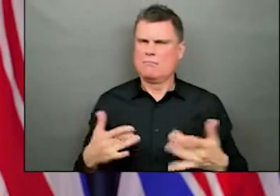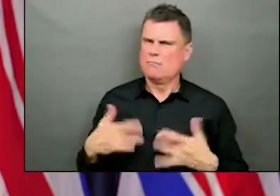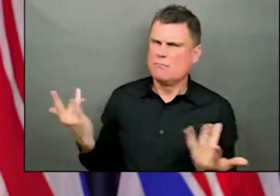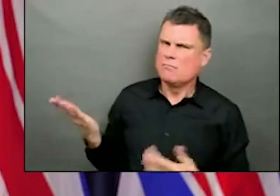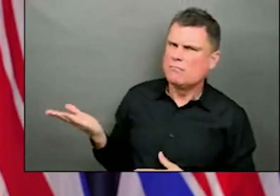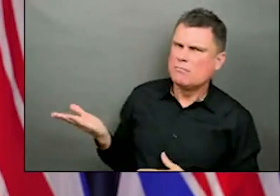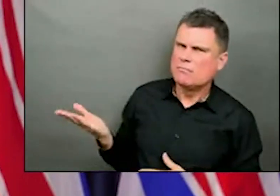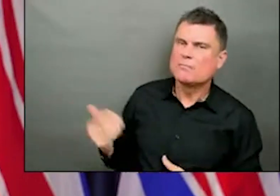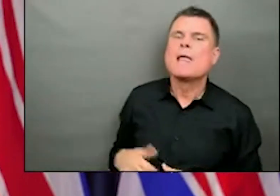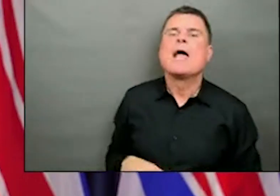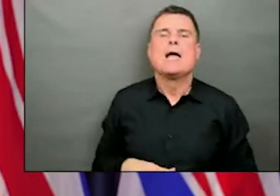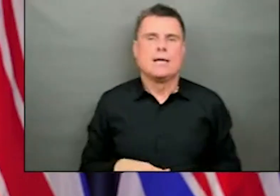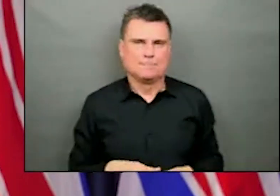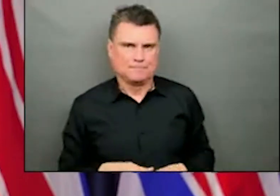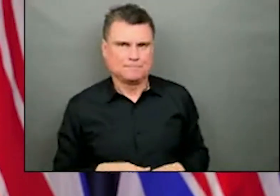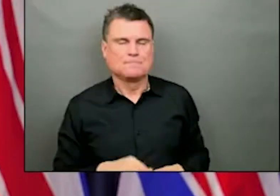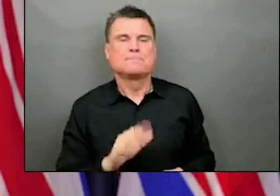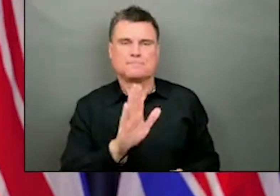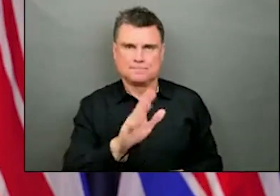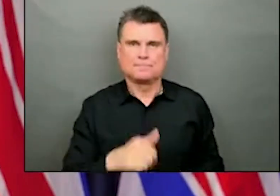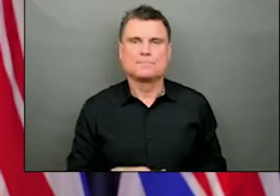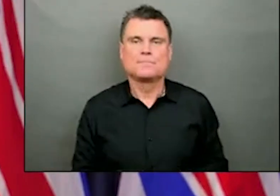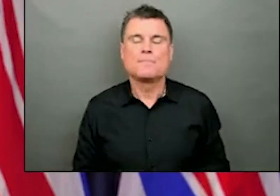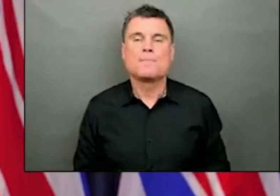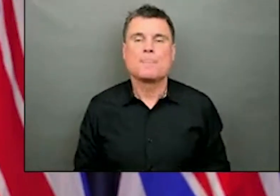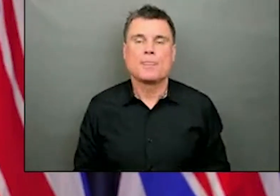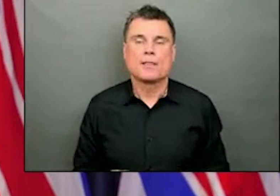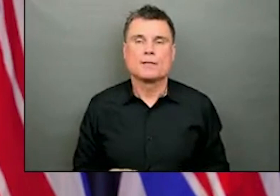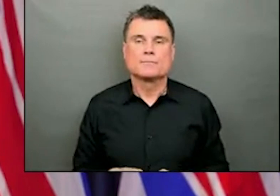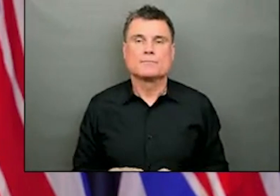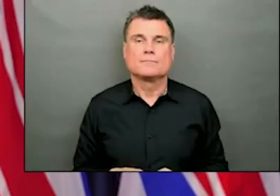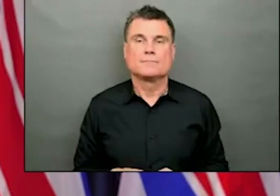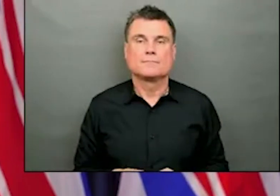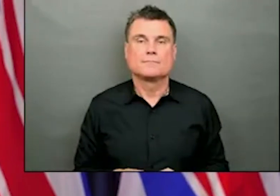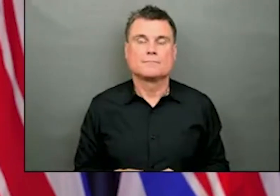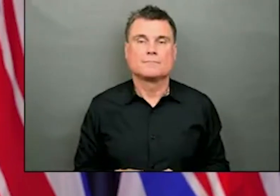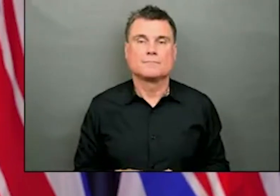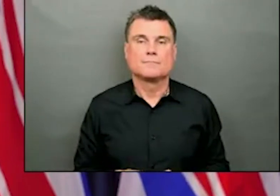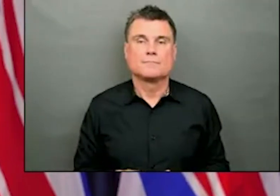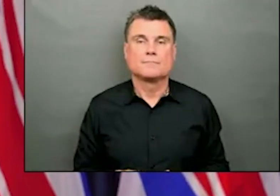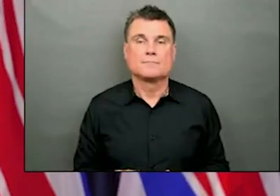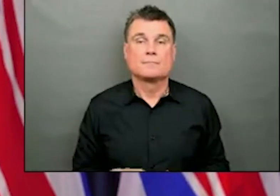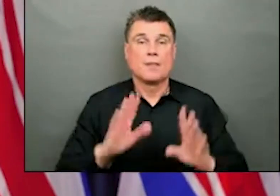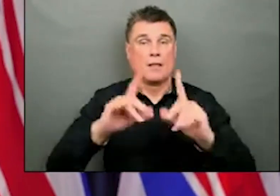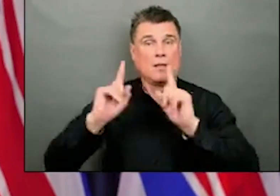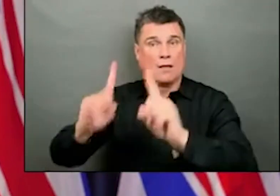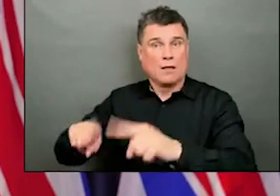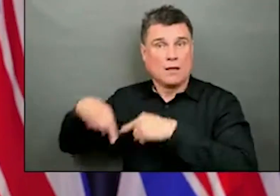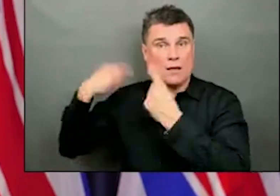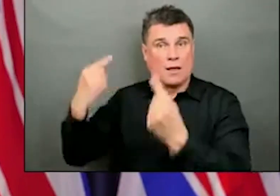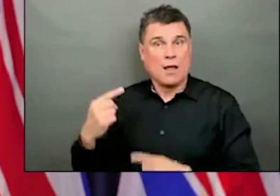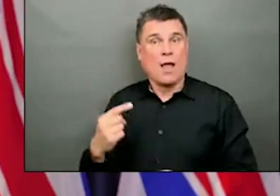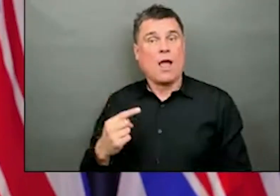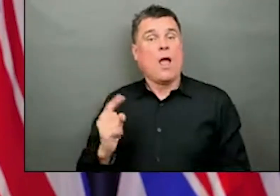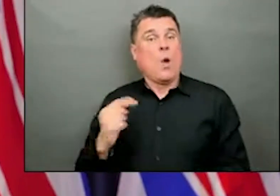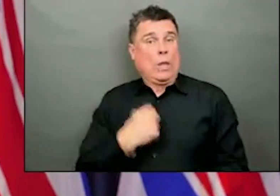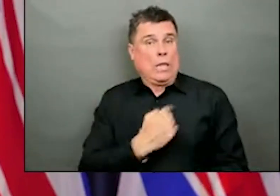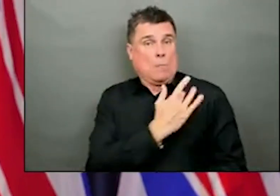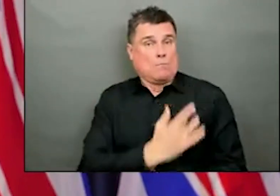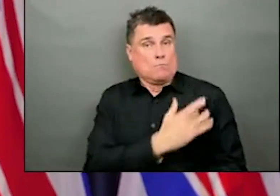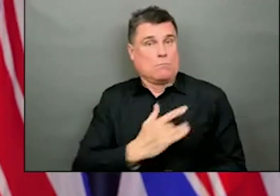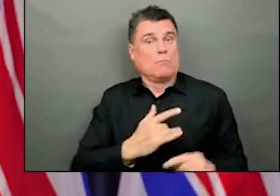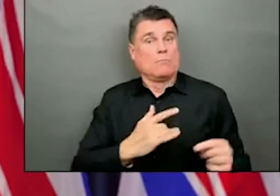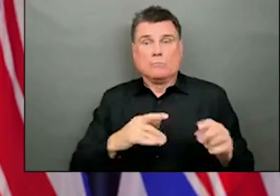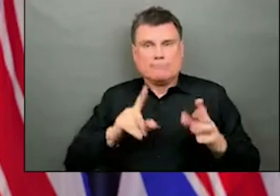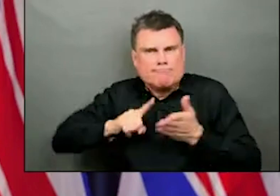for decades and decades with the view of constructing a hydroelectric dam. We were aware before the BC Liberals